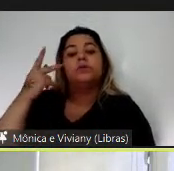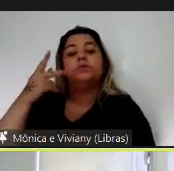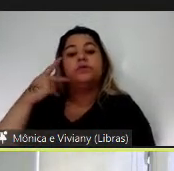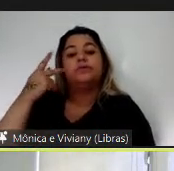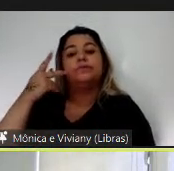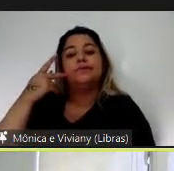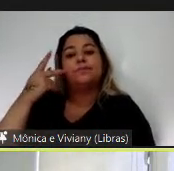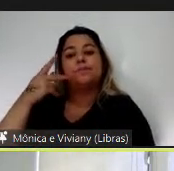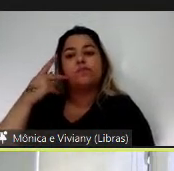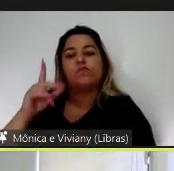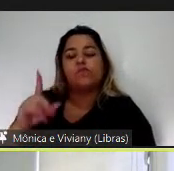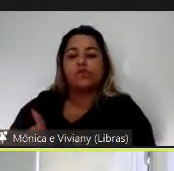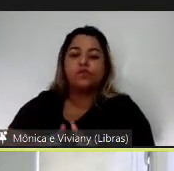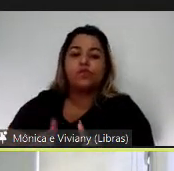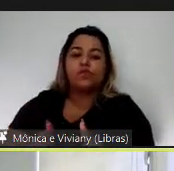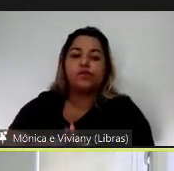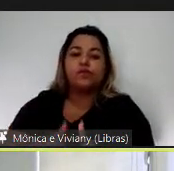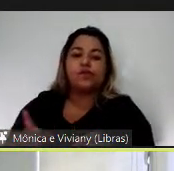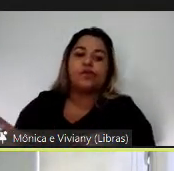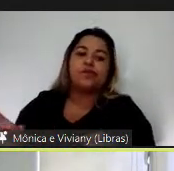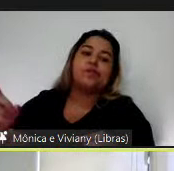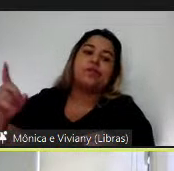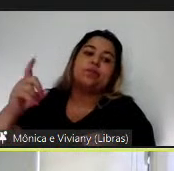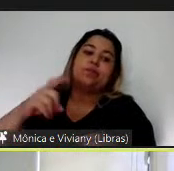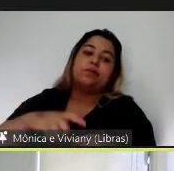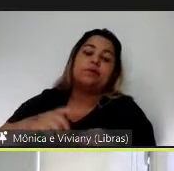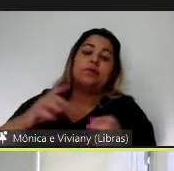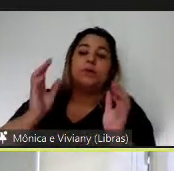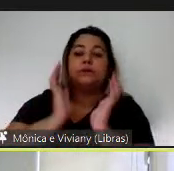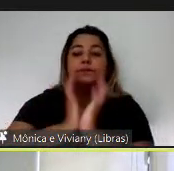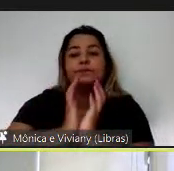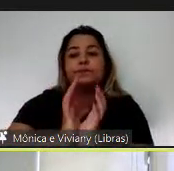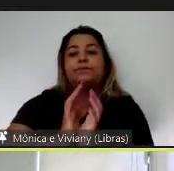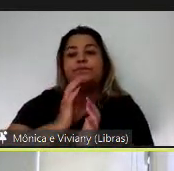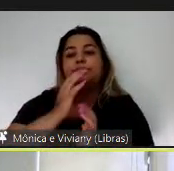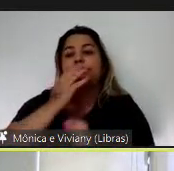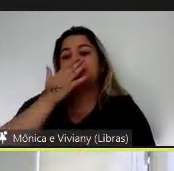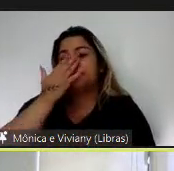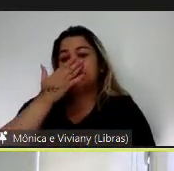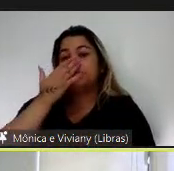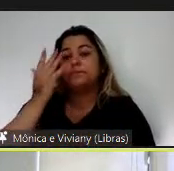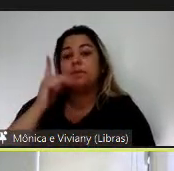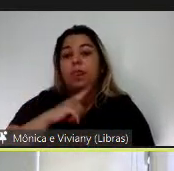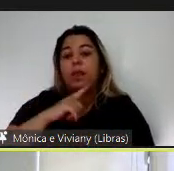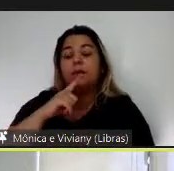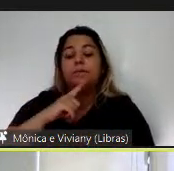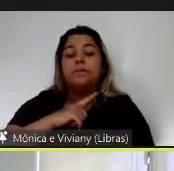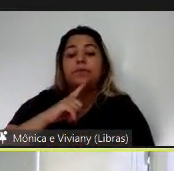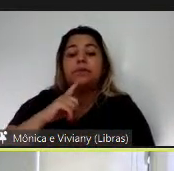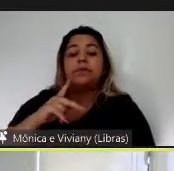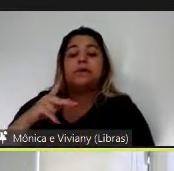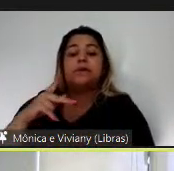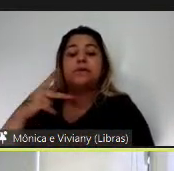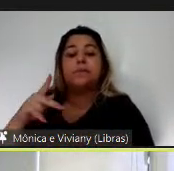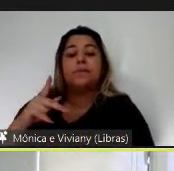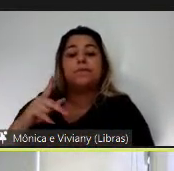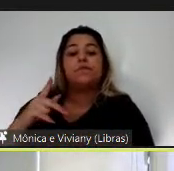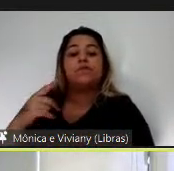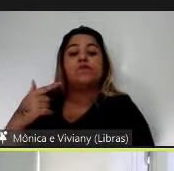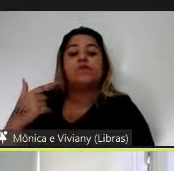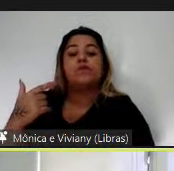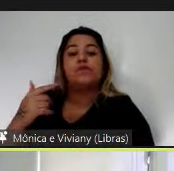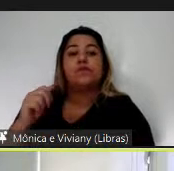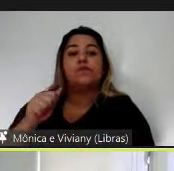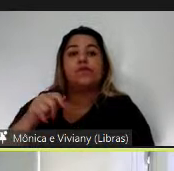can think about that policy for those kind of people. These specific groups